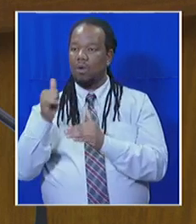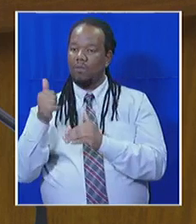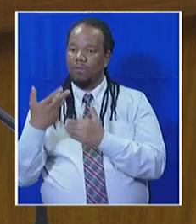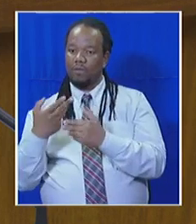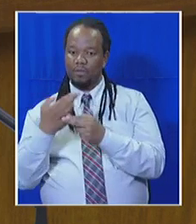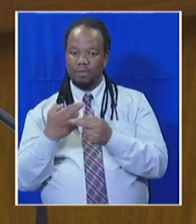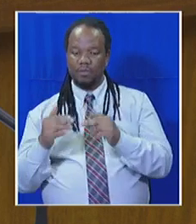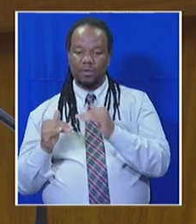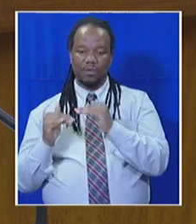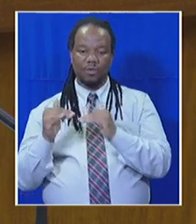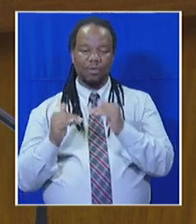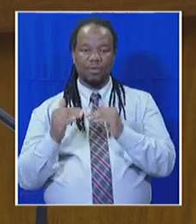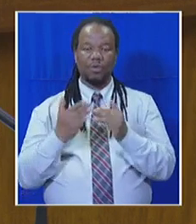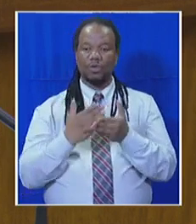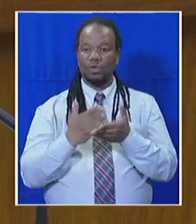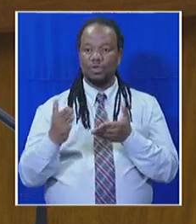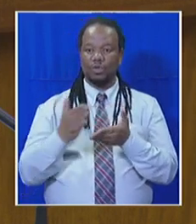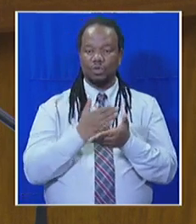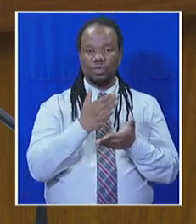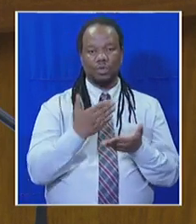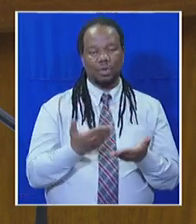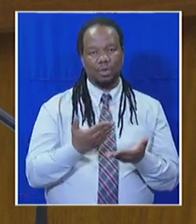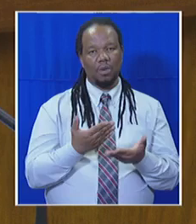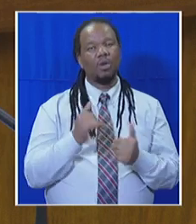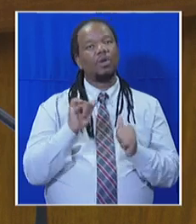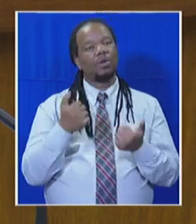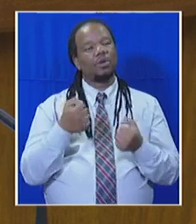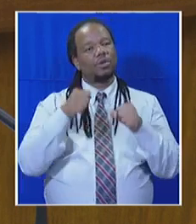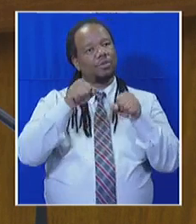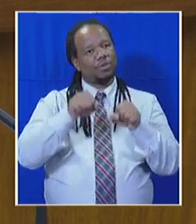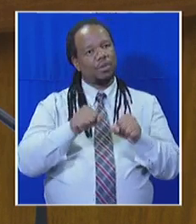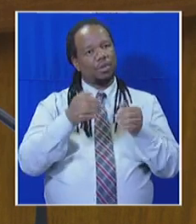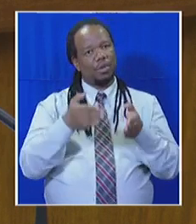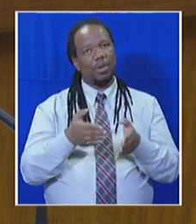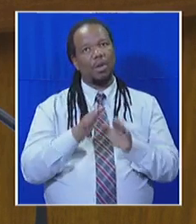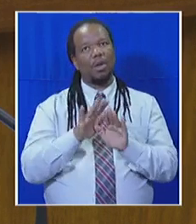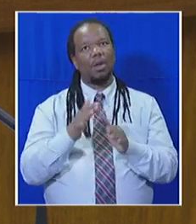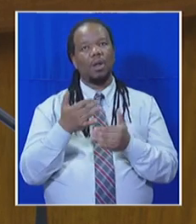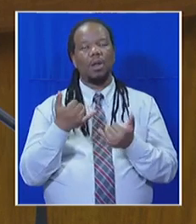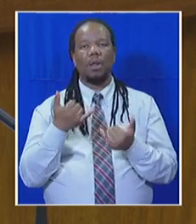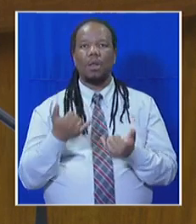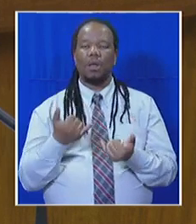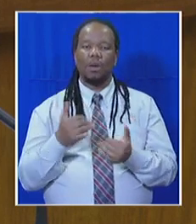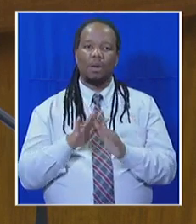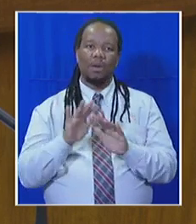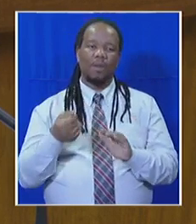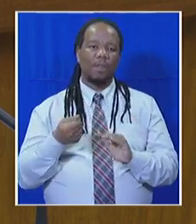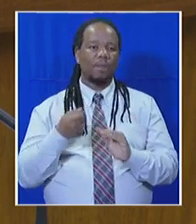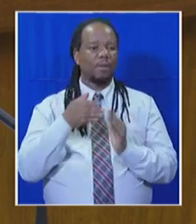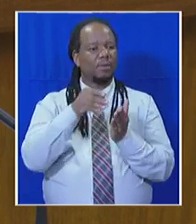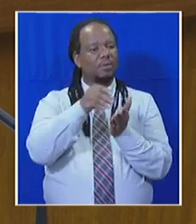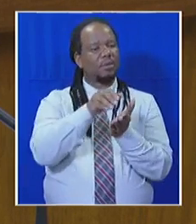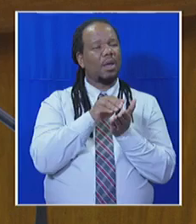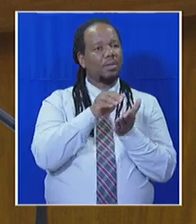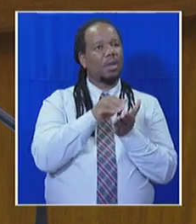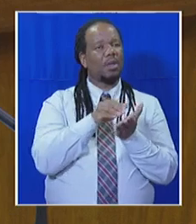resources. Whilst, Honourable Chair, we hear the noise that the level of debt is too high,